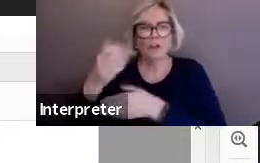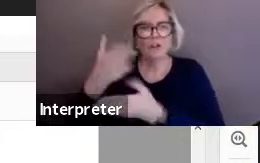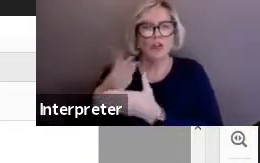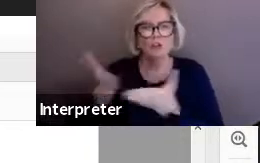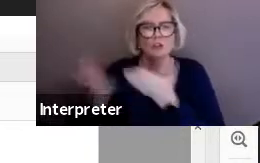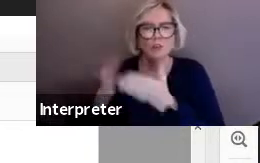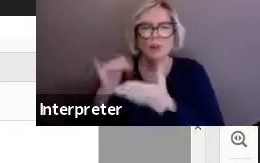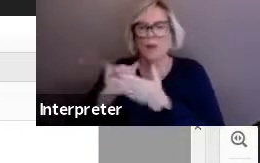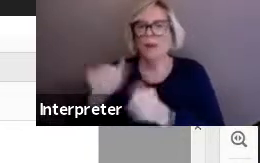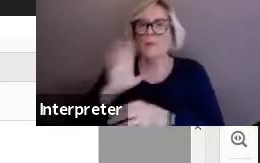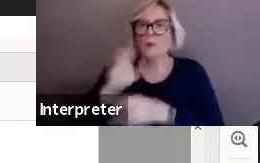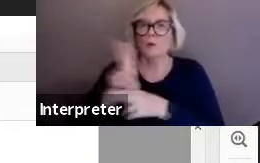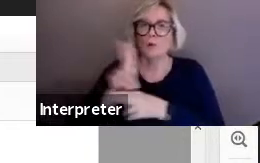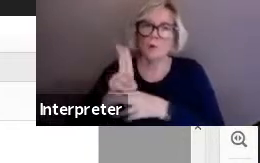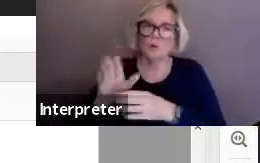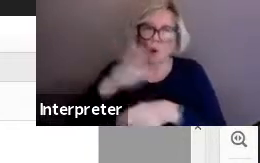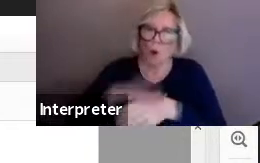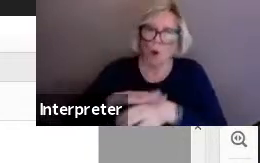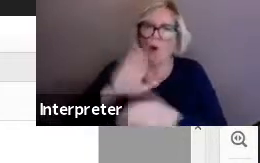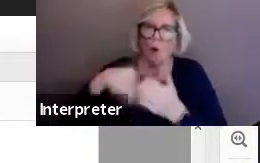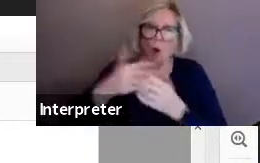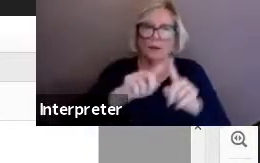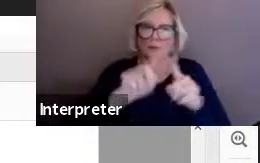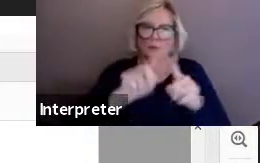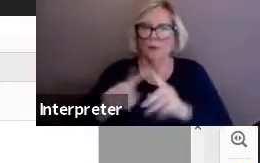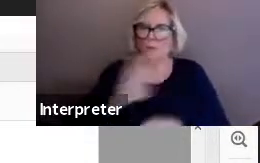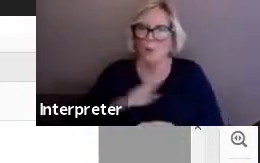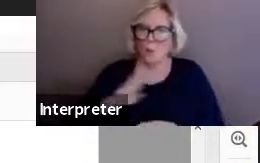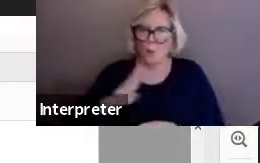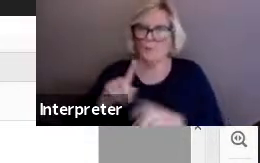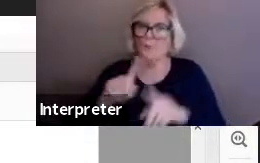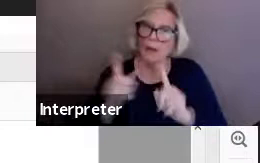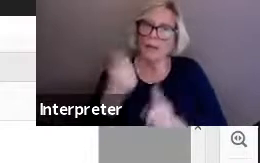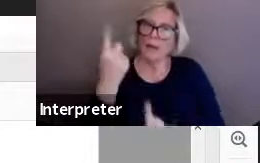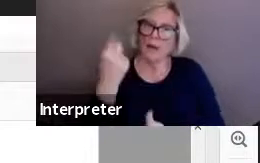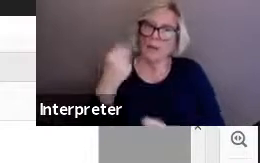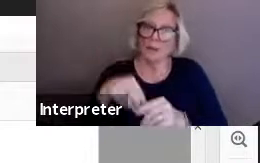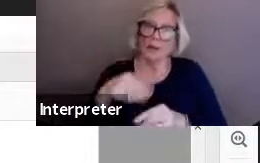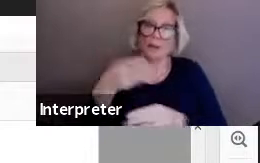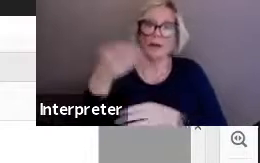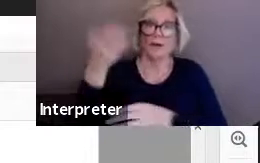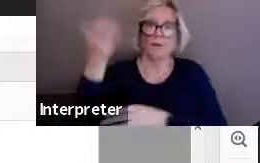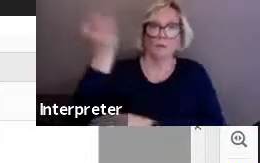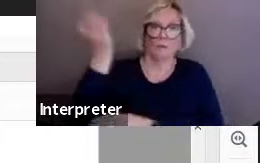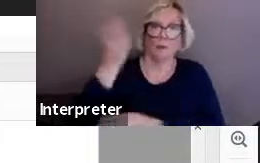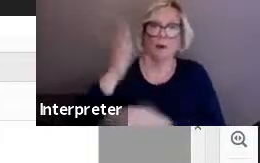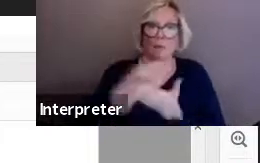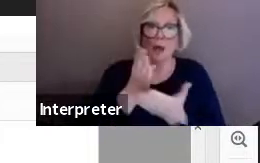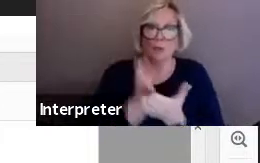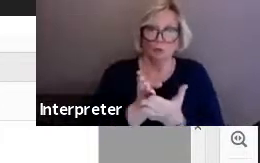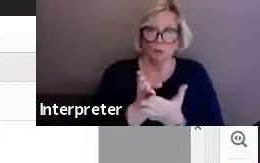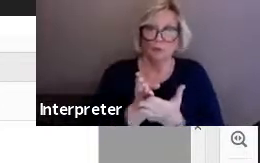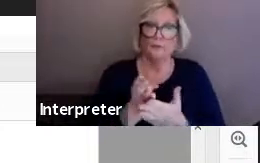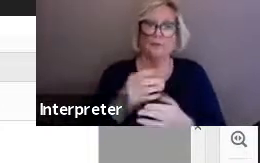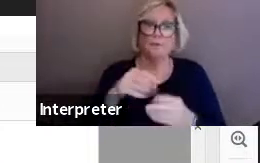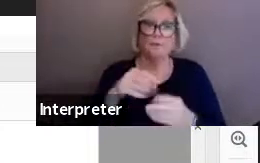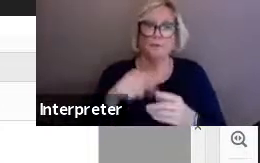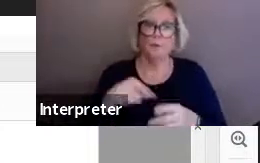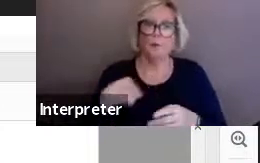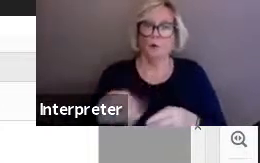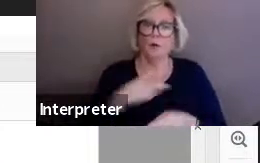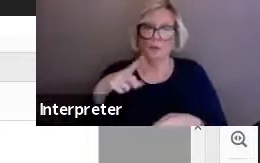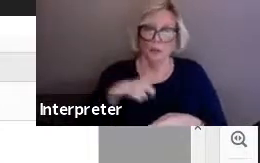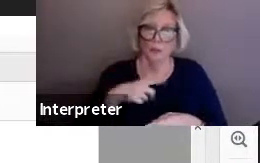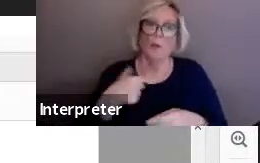across all of these boards. And last year, in the budget presented to the General Assembly, we were actually expecting a pretty significant